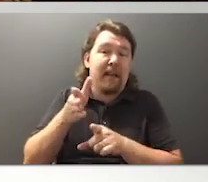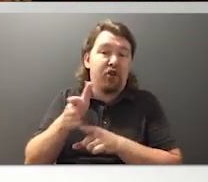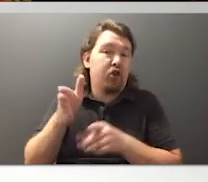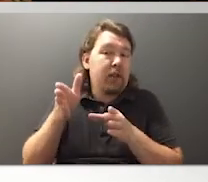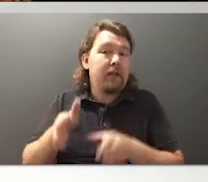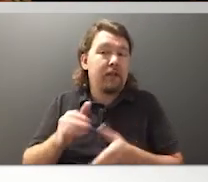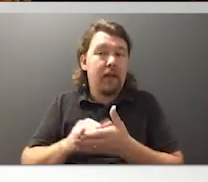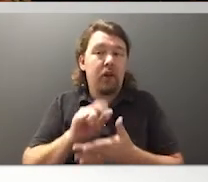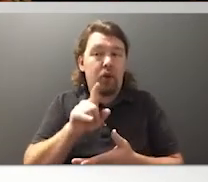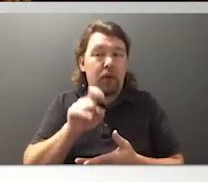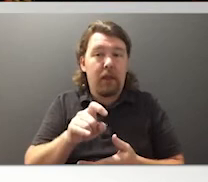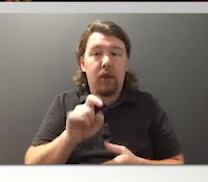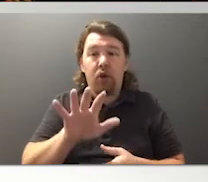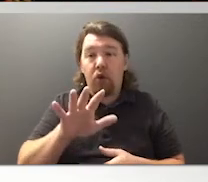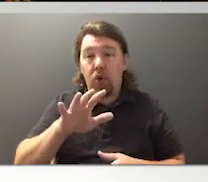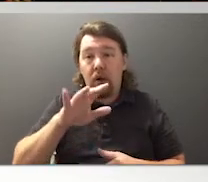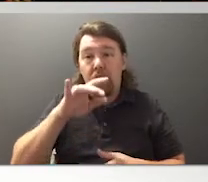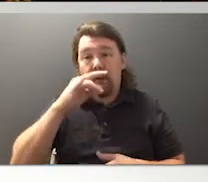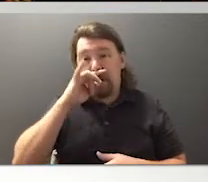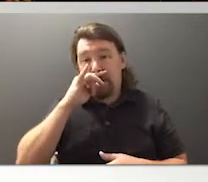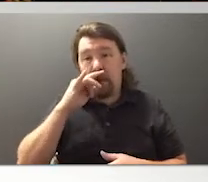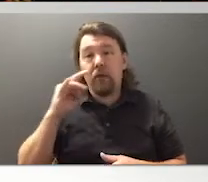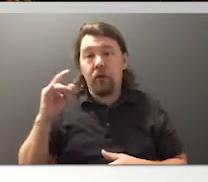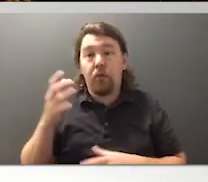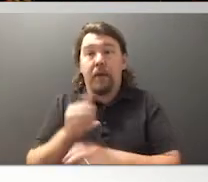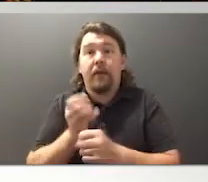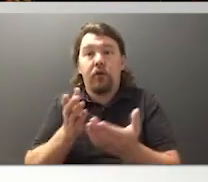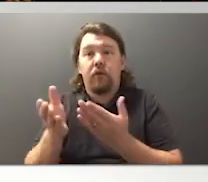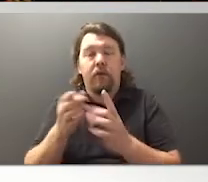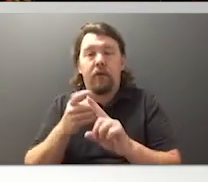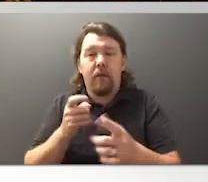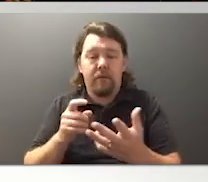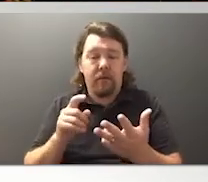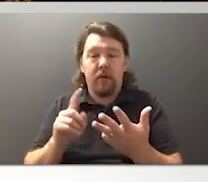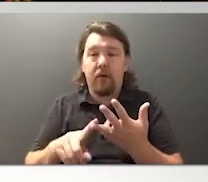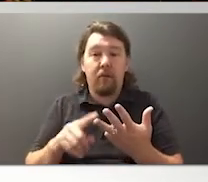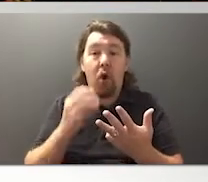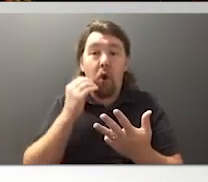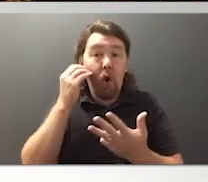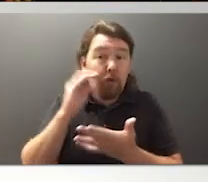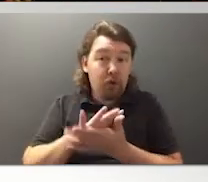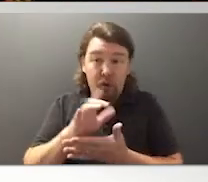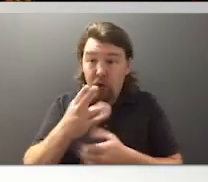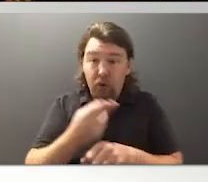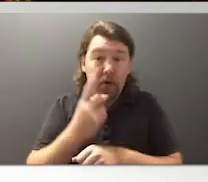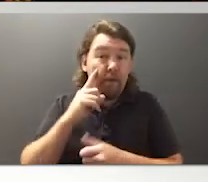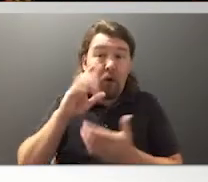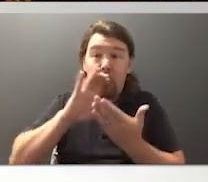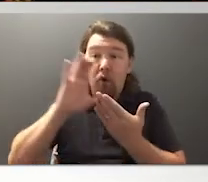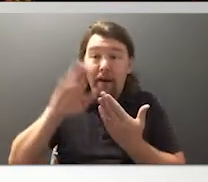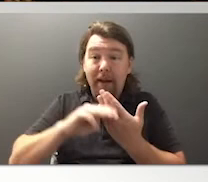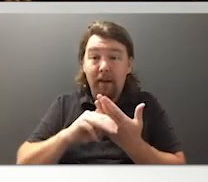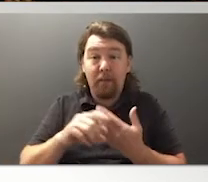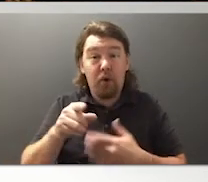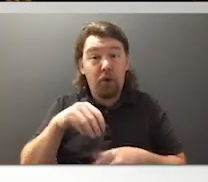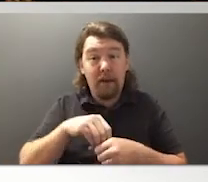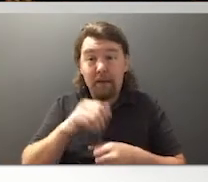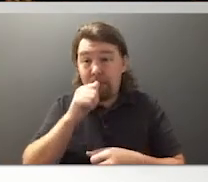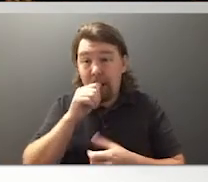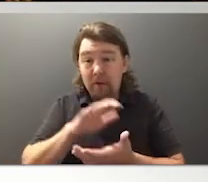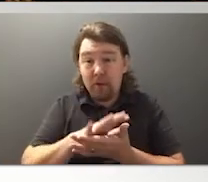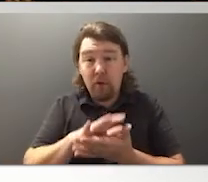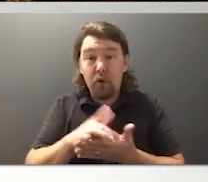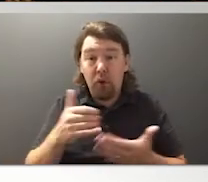to receive services from. If you're homeschooling, you might need it for curriculum. Even if you're in private school, if you have money left over